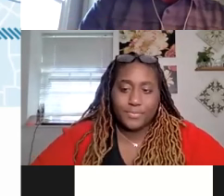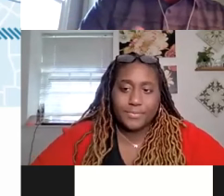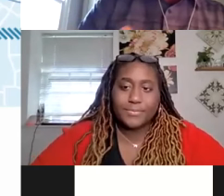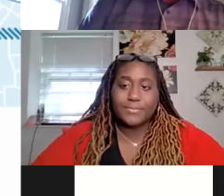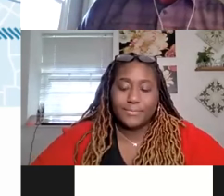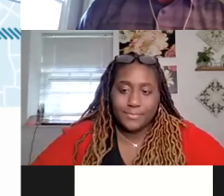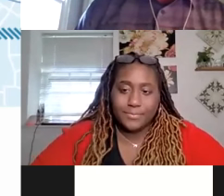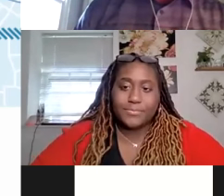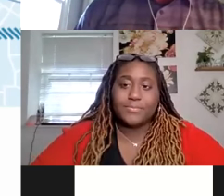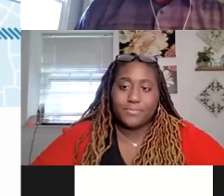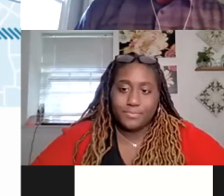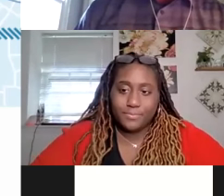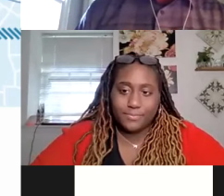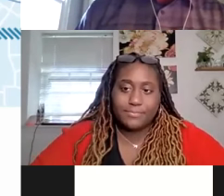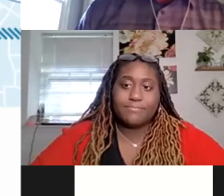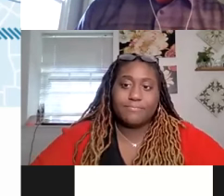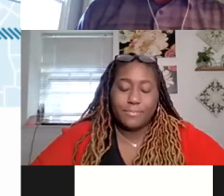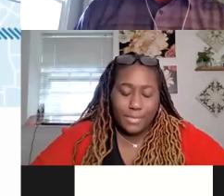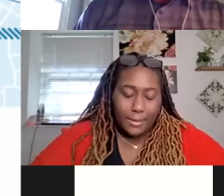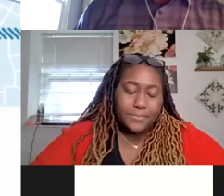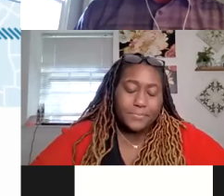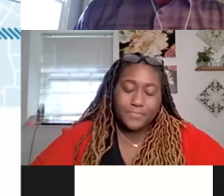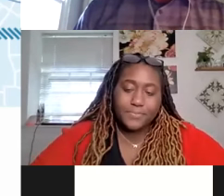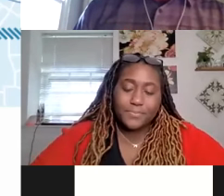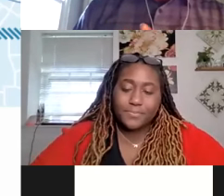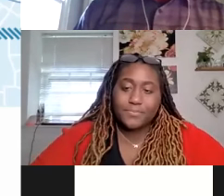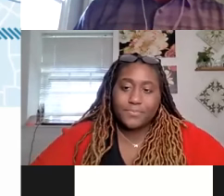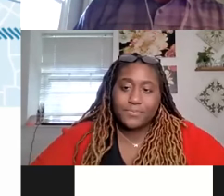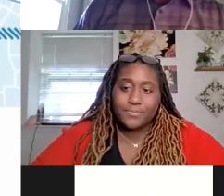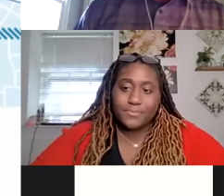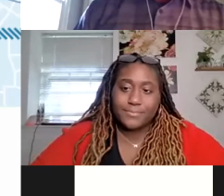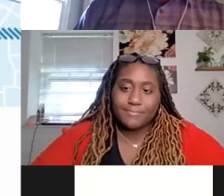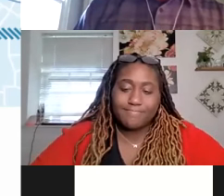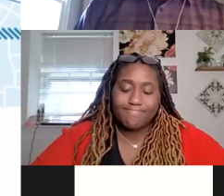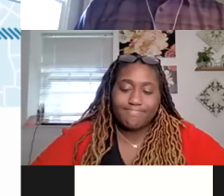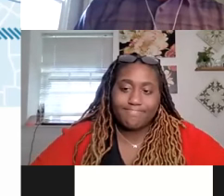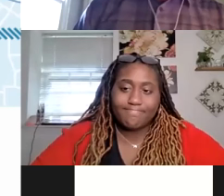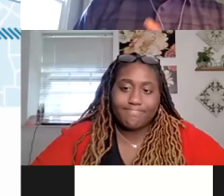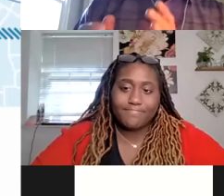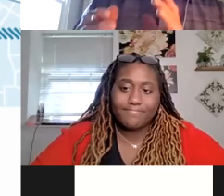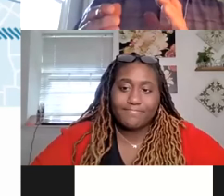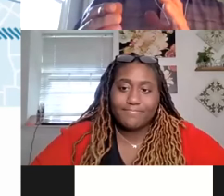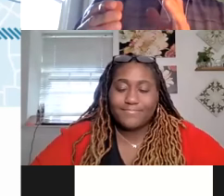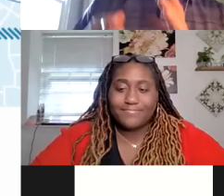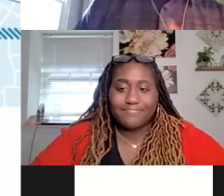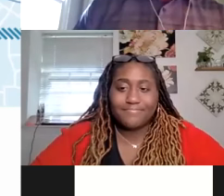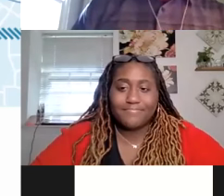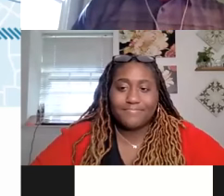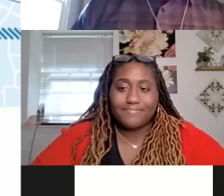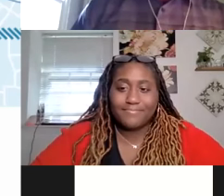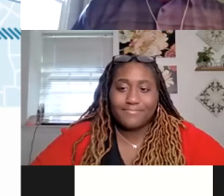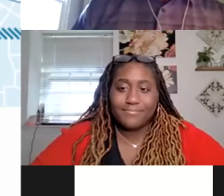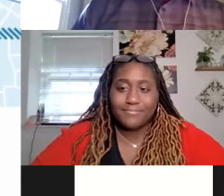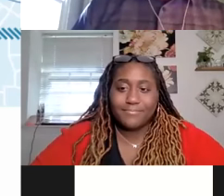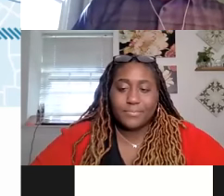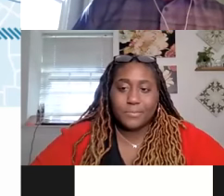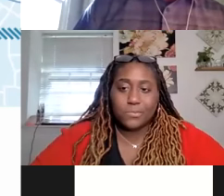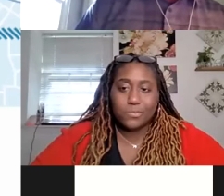flow, and to the things you just raised about technology needs and access. Can you talk about both how that